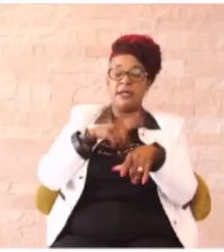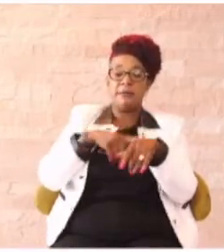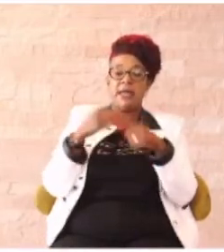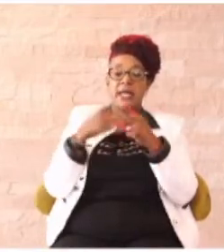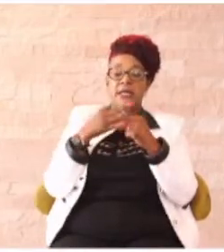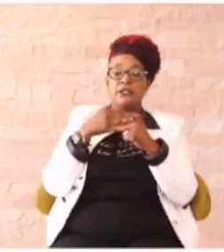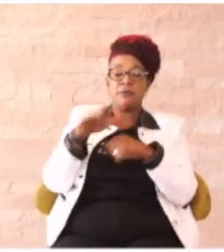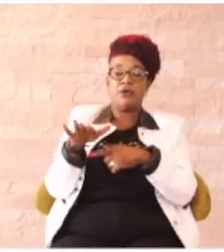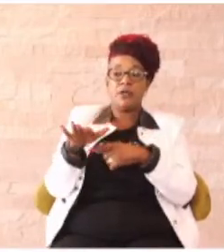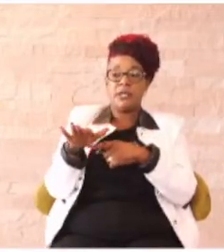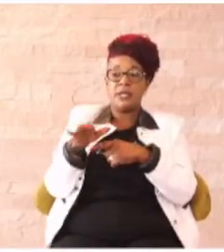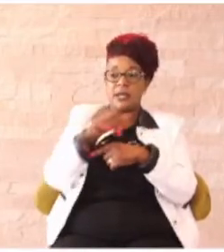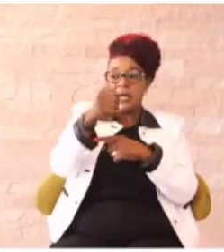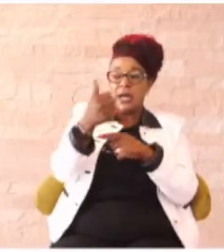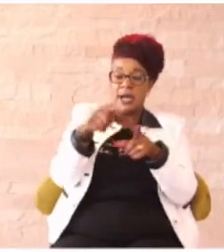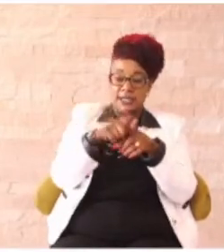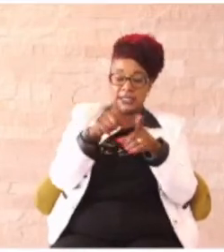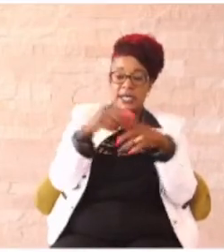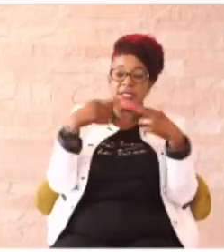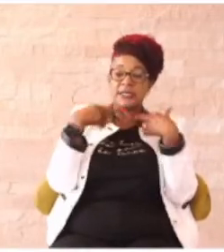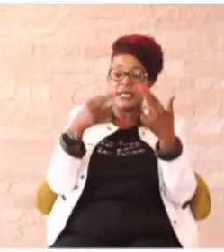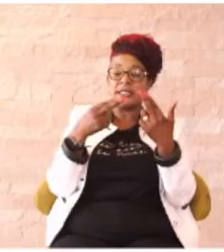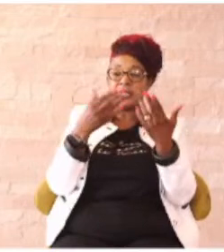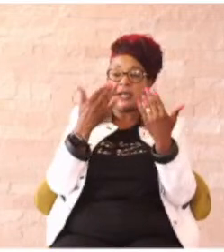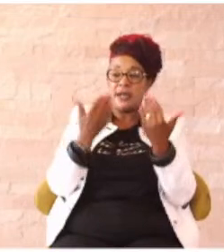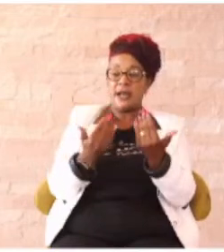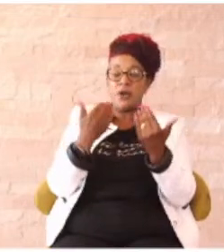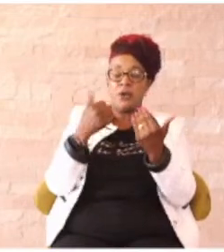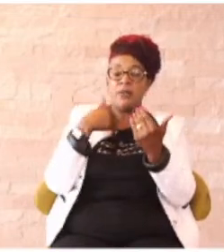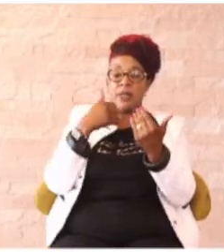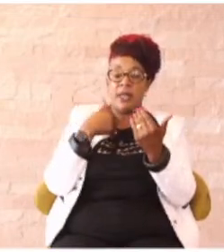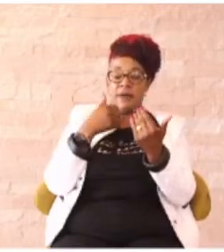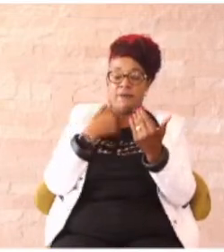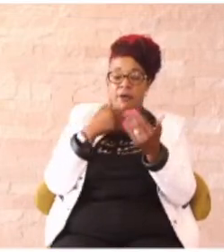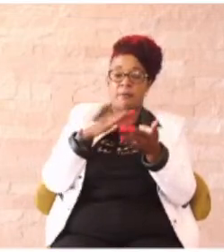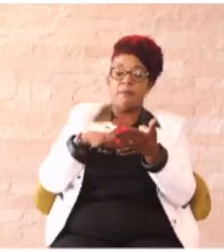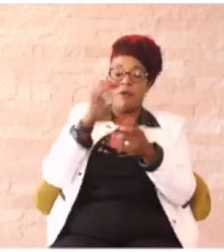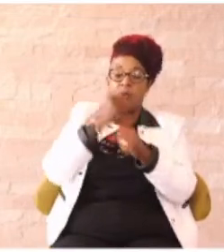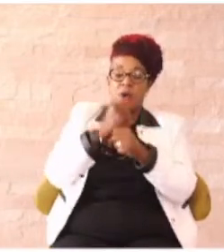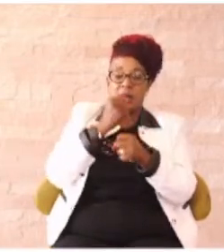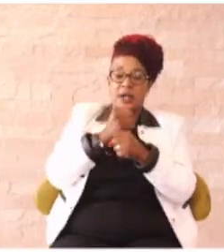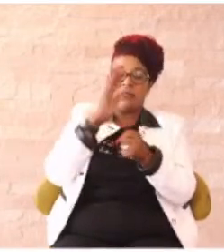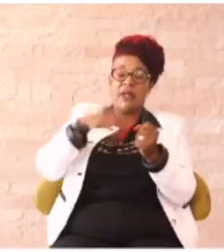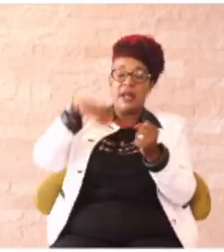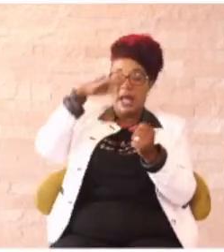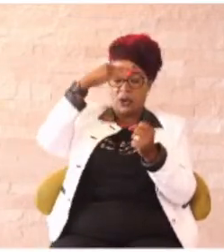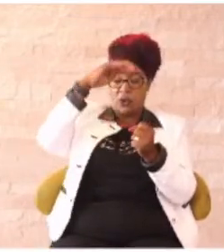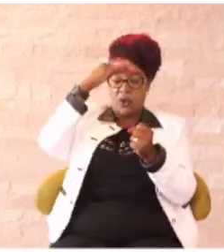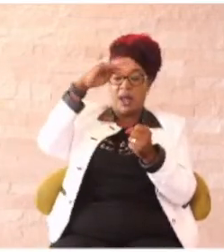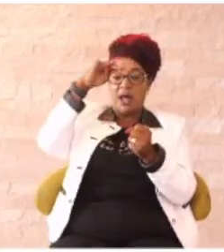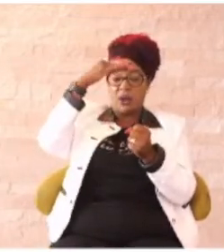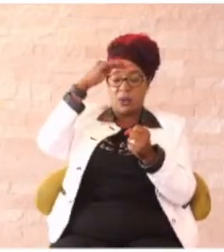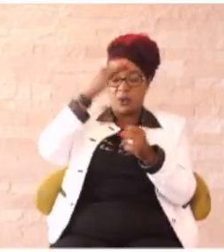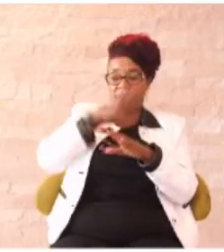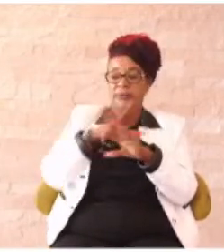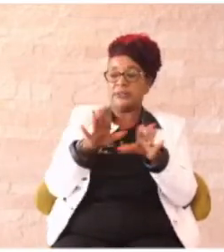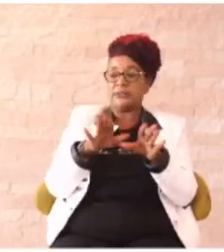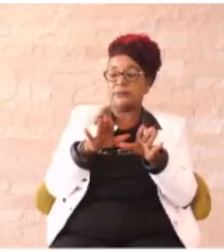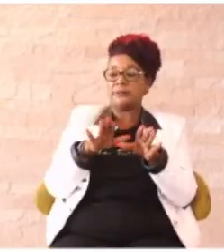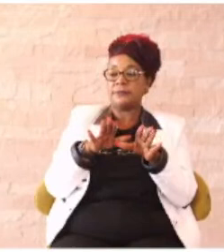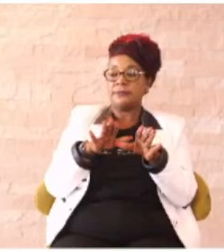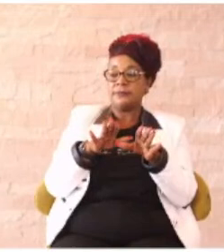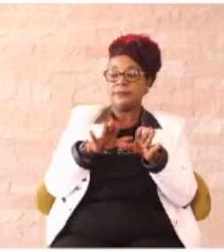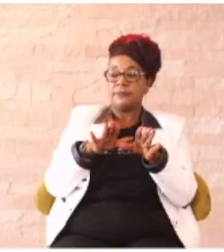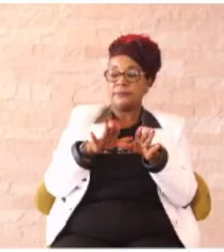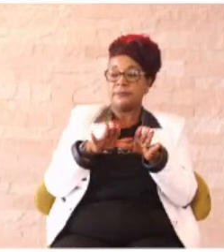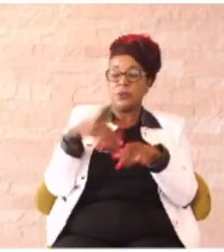8 a.m. And as a result, men are now engaged in more reproductive work other than alcoholism. And we are seeing